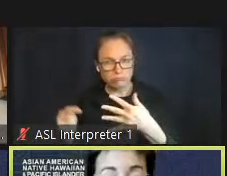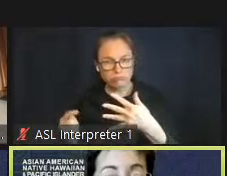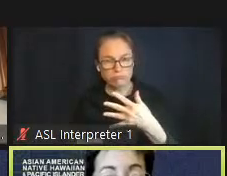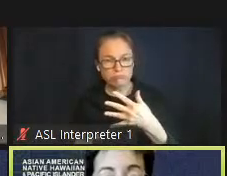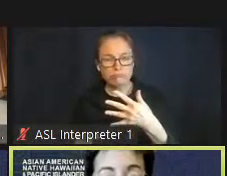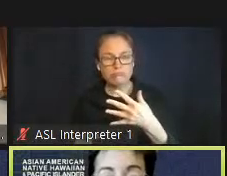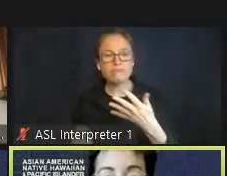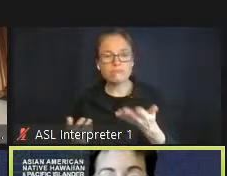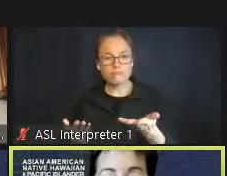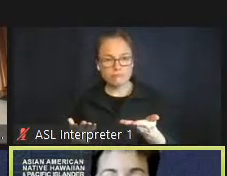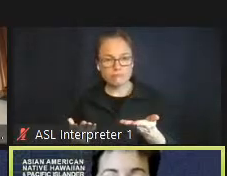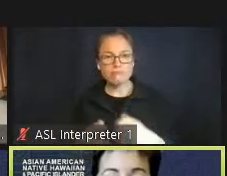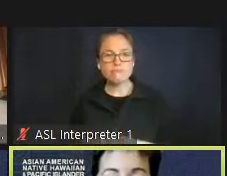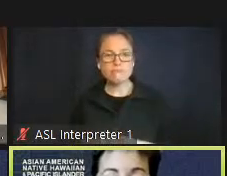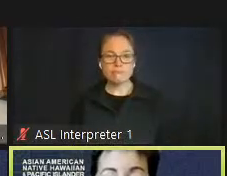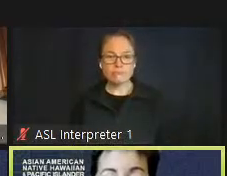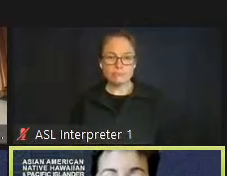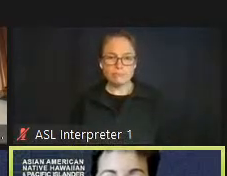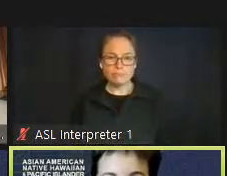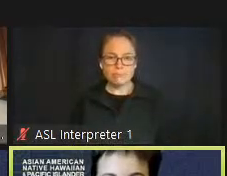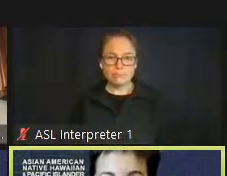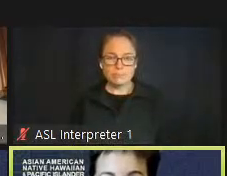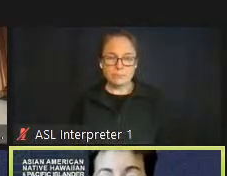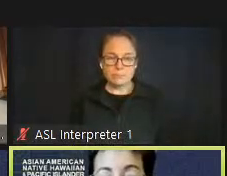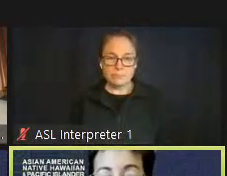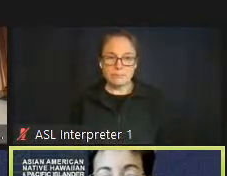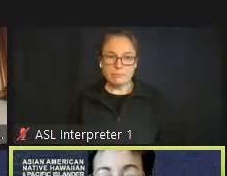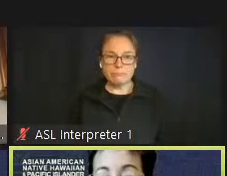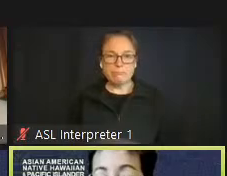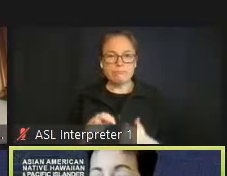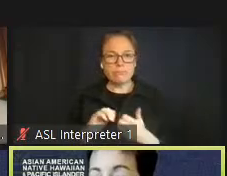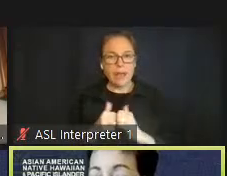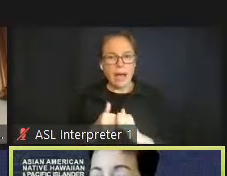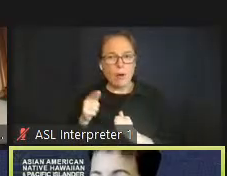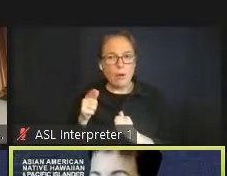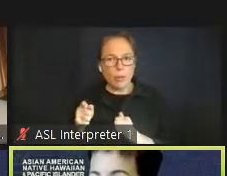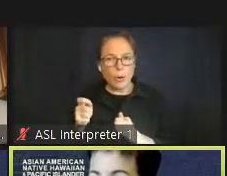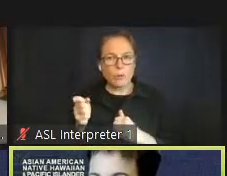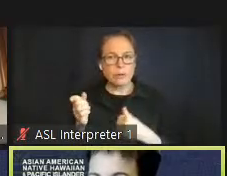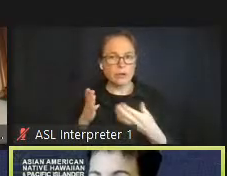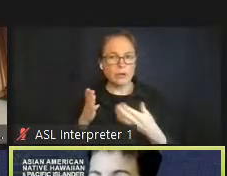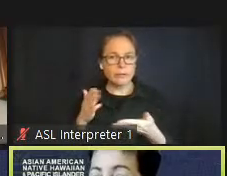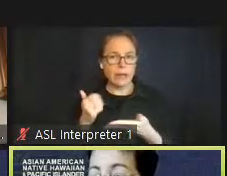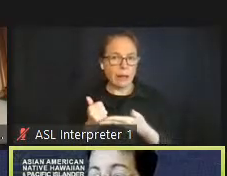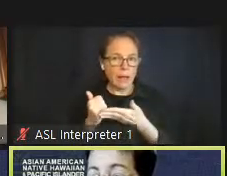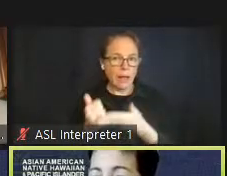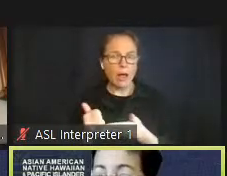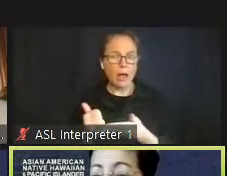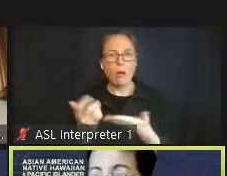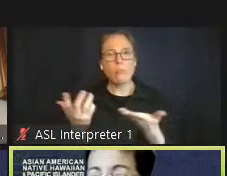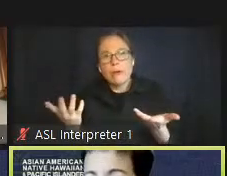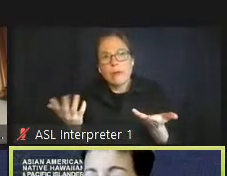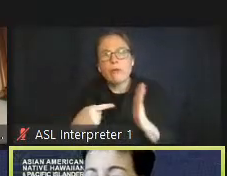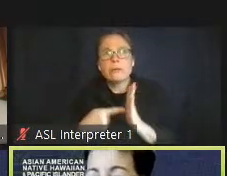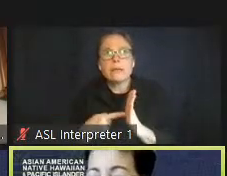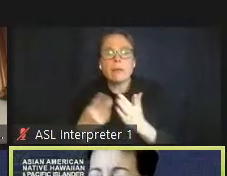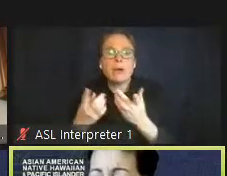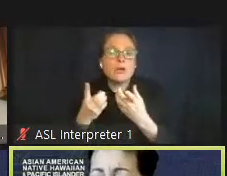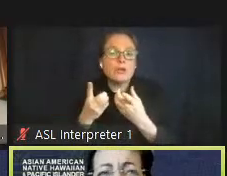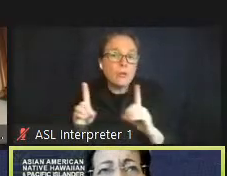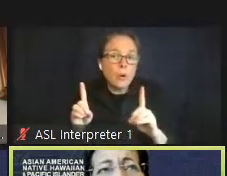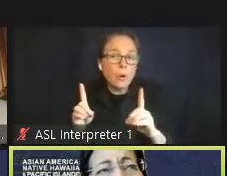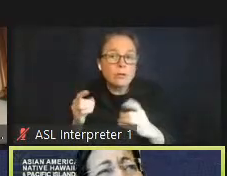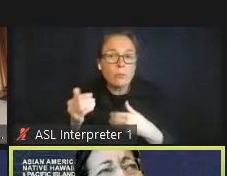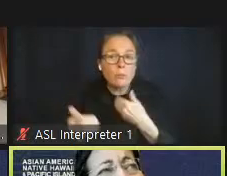how conciliation services help with divorce proceedings, and in lieu